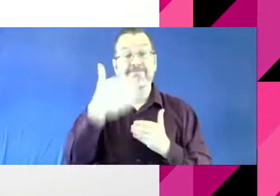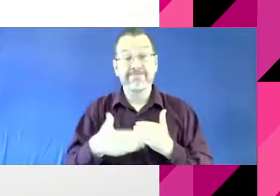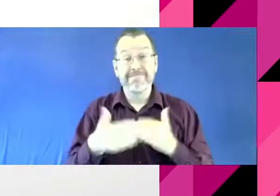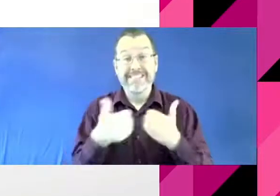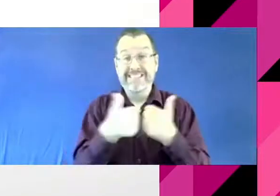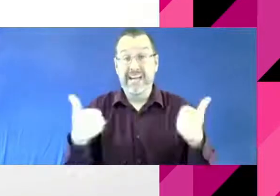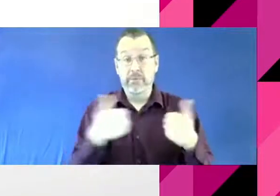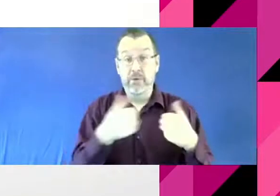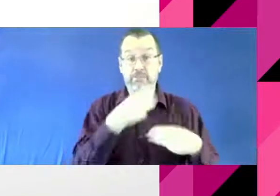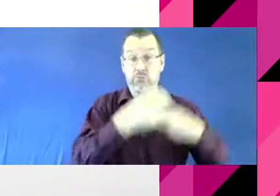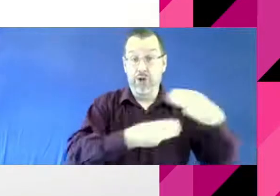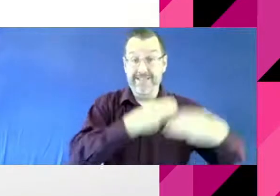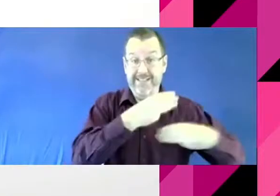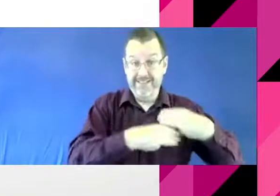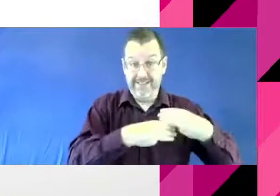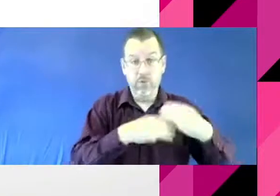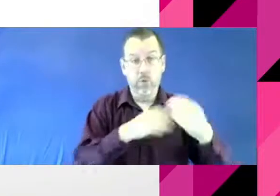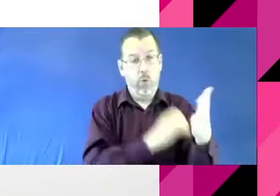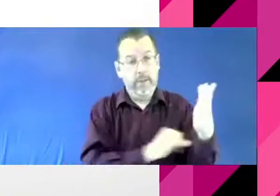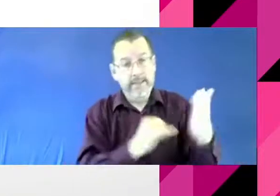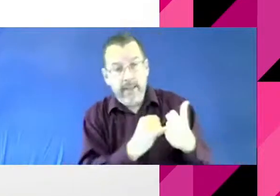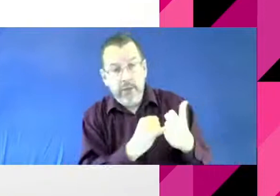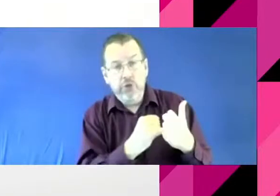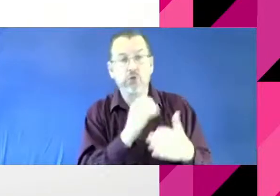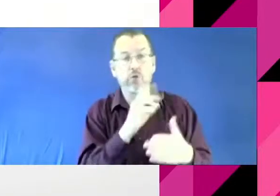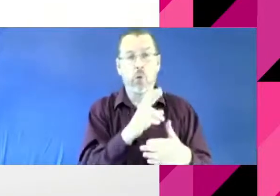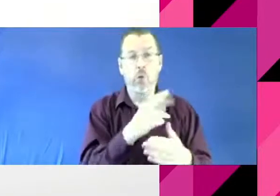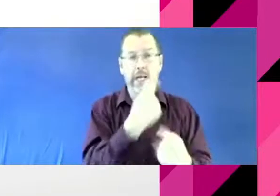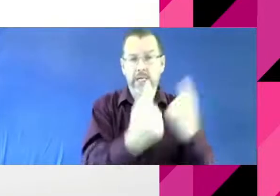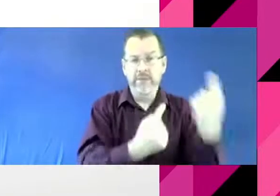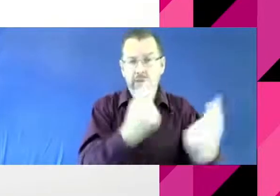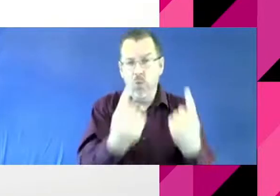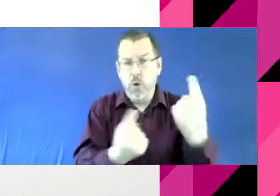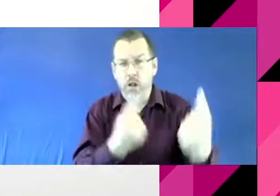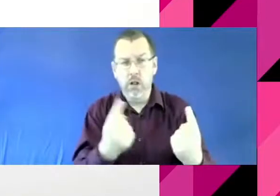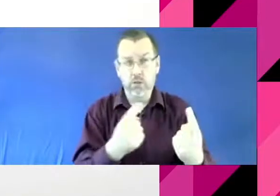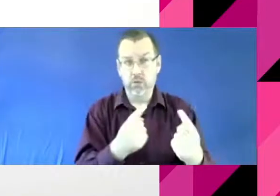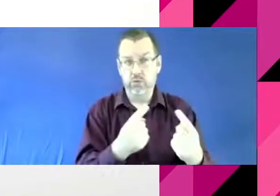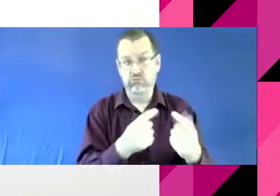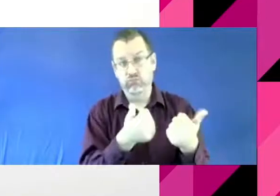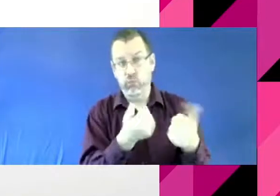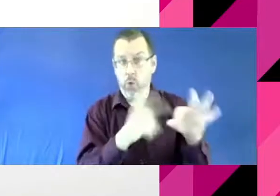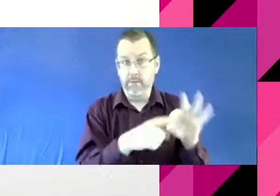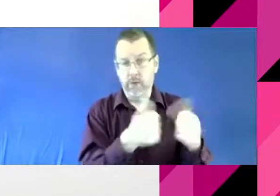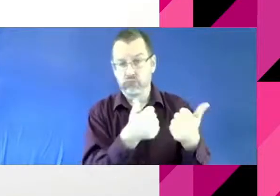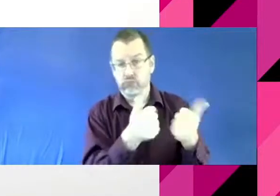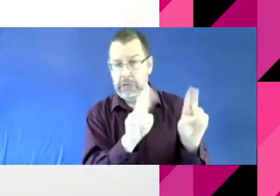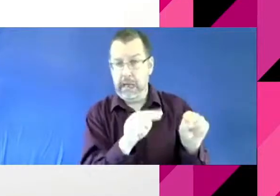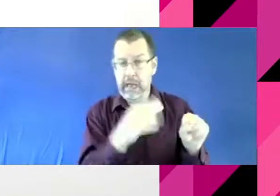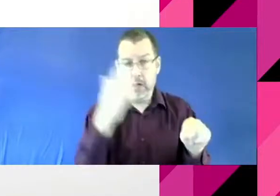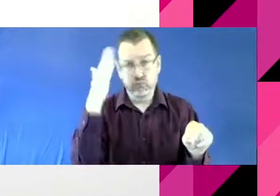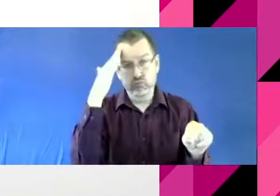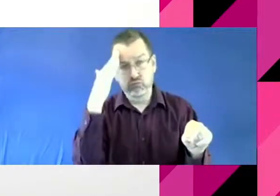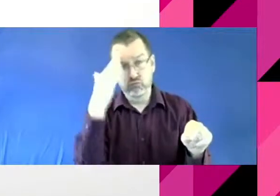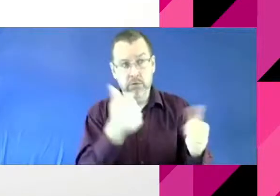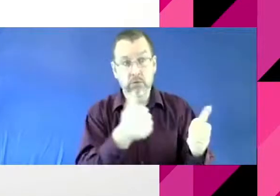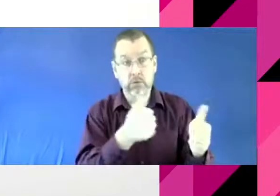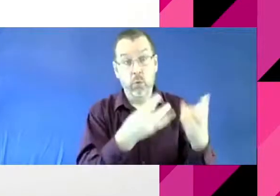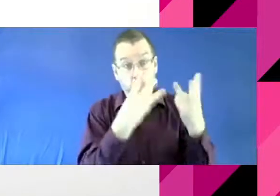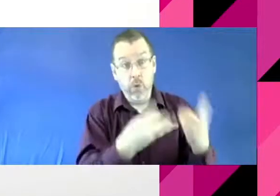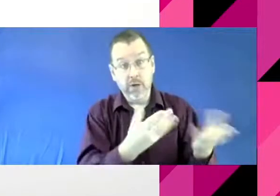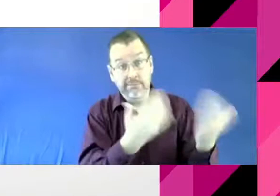organisations, groups, or suitable qualified individuals with disabilities who wish to join the network. The process